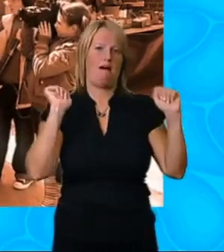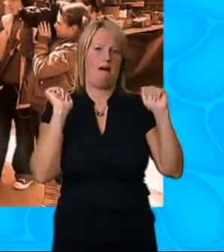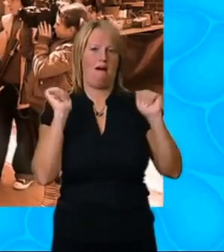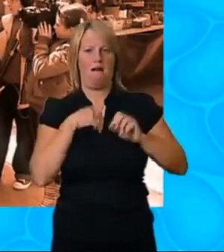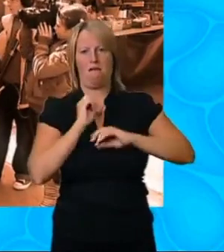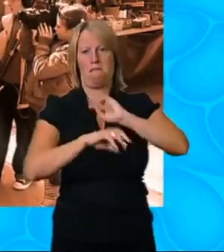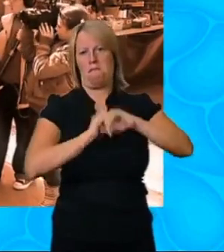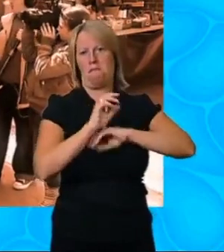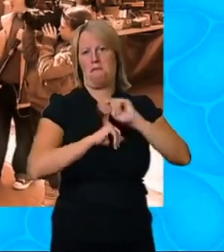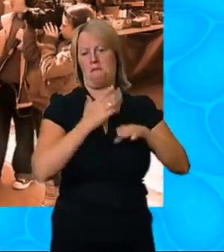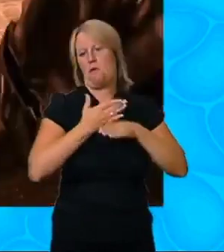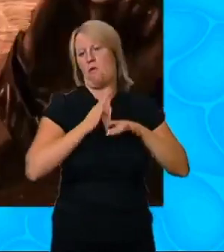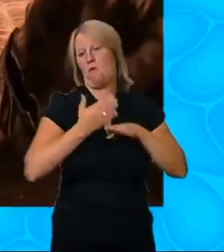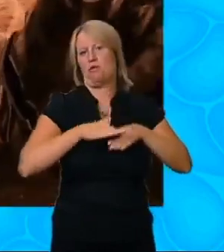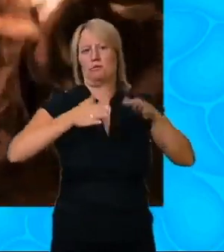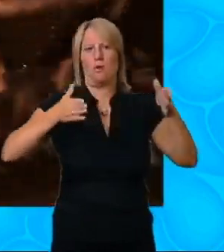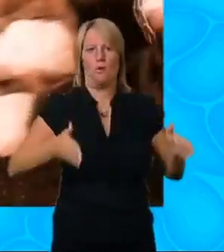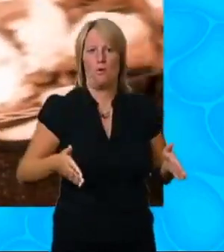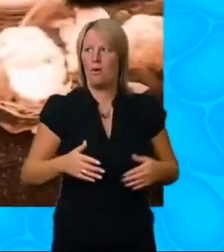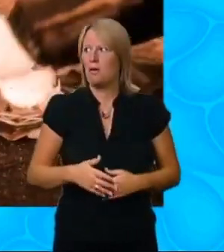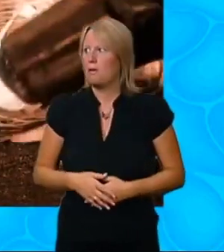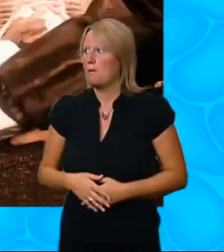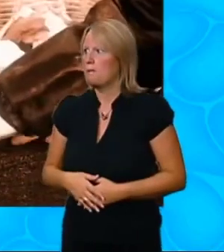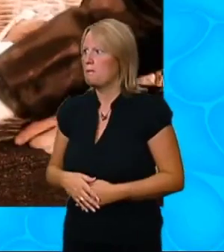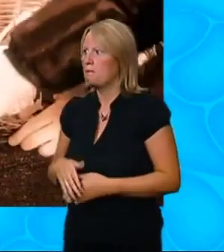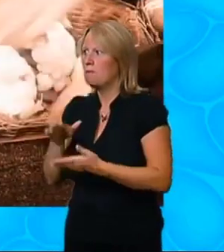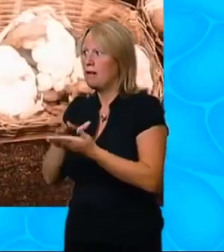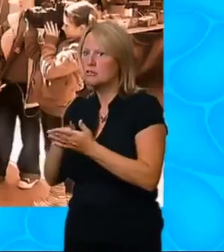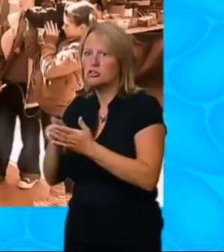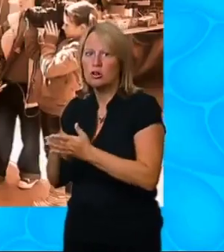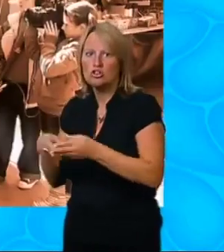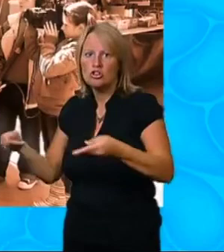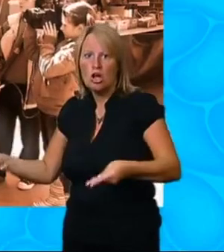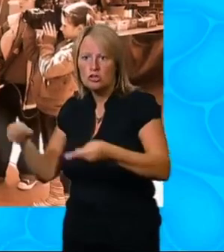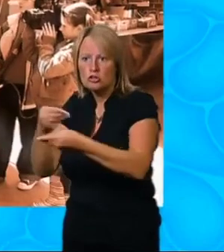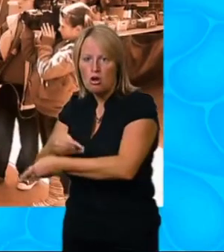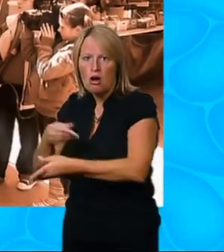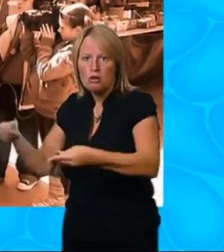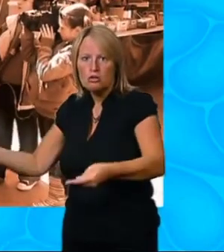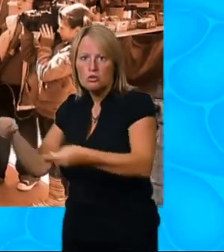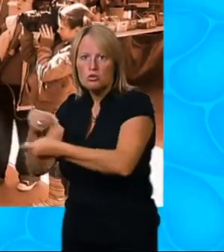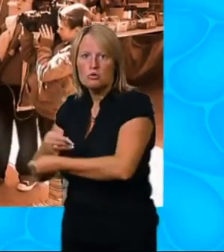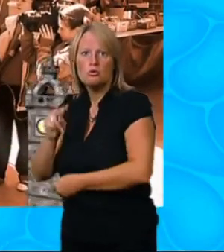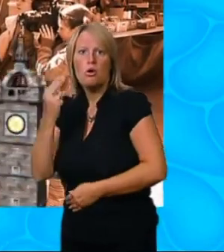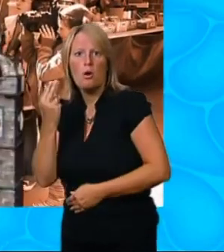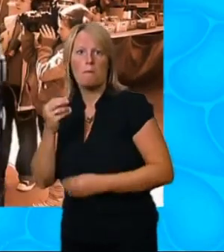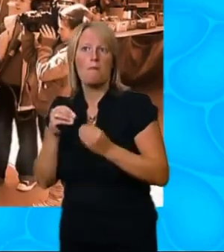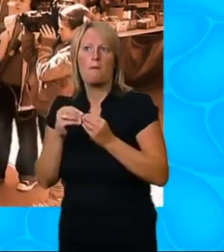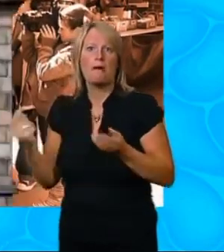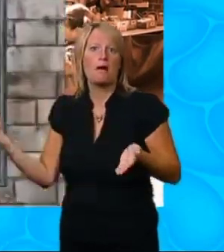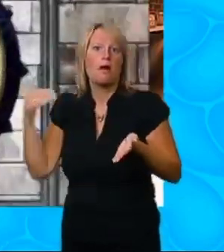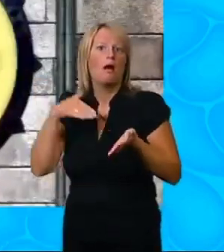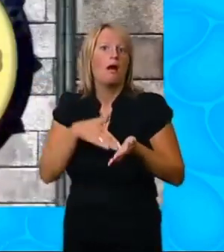all about what it's like to work on a market stall. But Mickey John kept on changing my stall around. He said it would look better in the